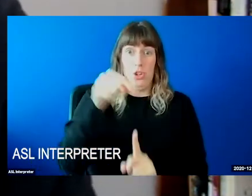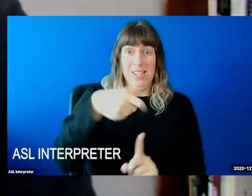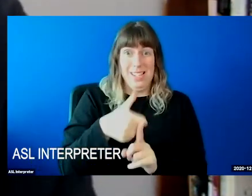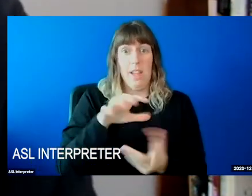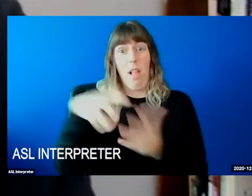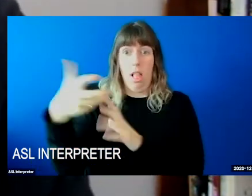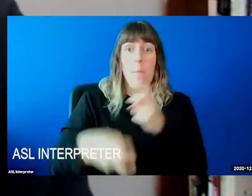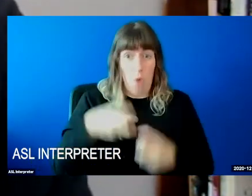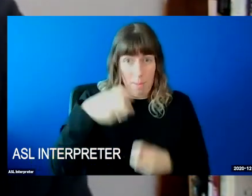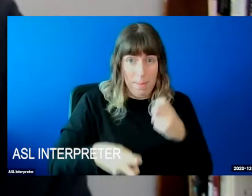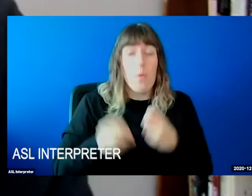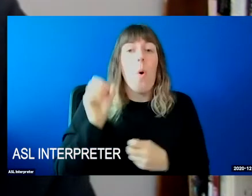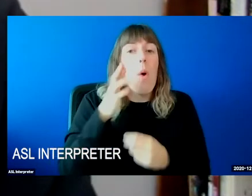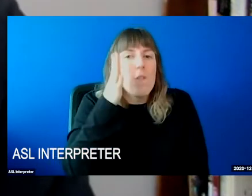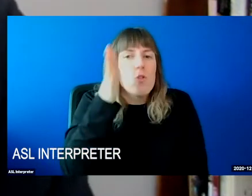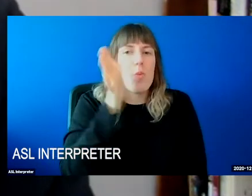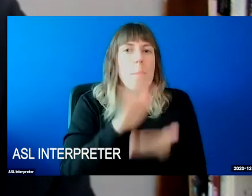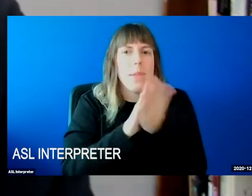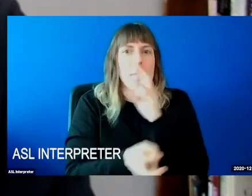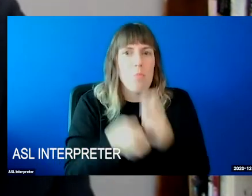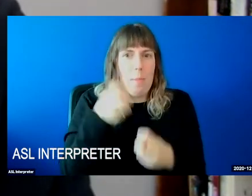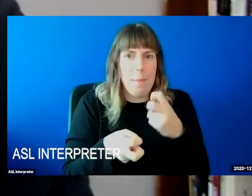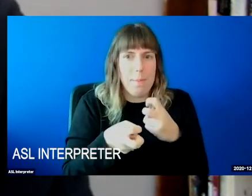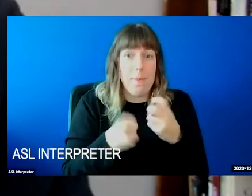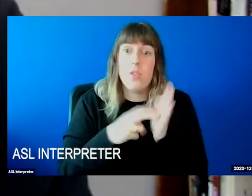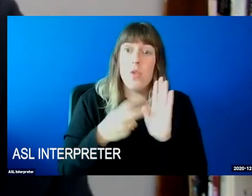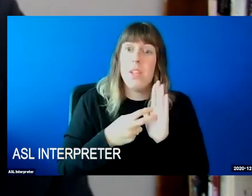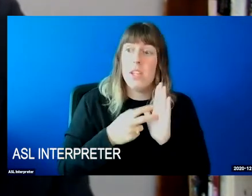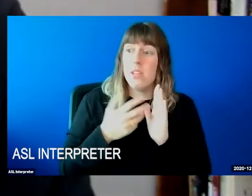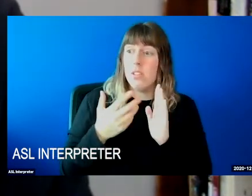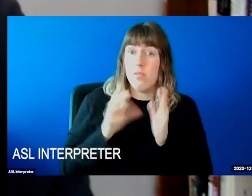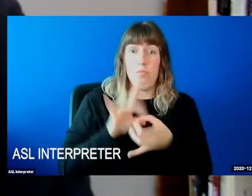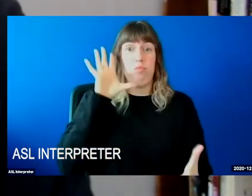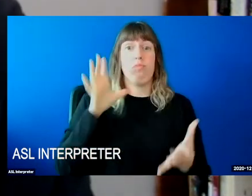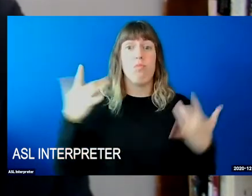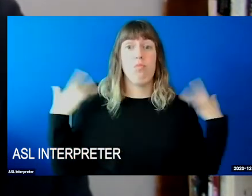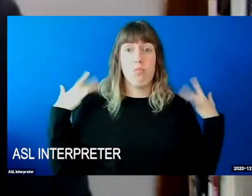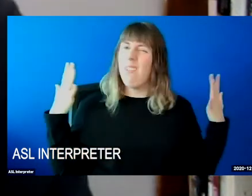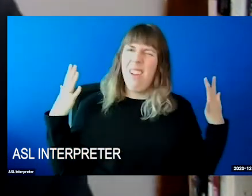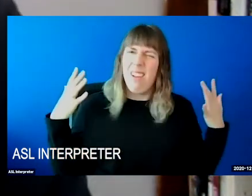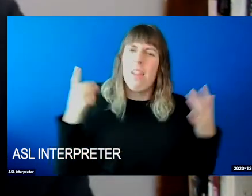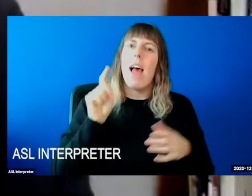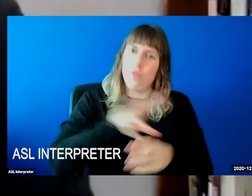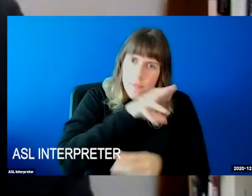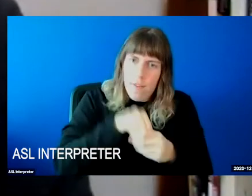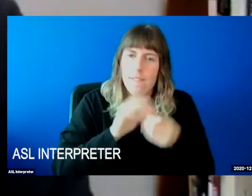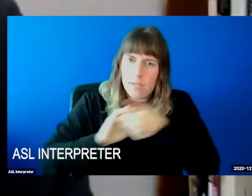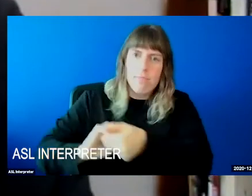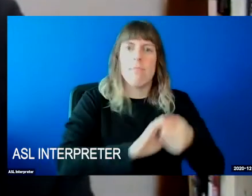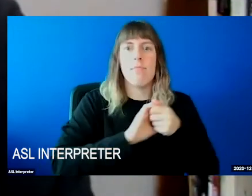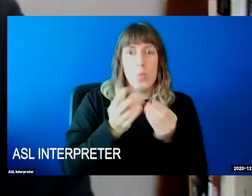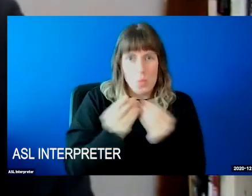or has the potential to be problematic, that we can't sort it out sitting separately. So let's see what we can do together, period.